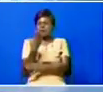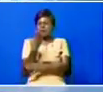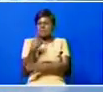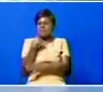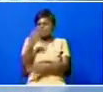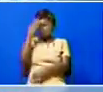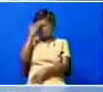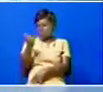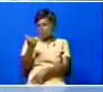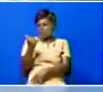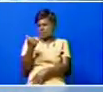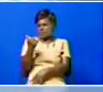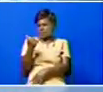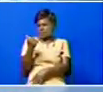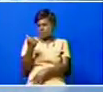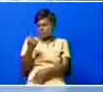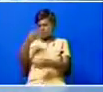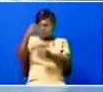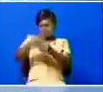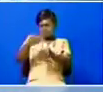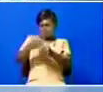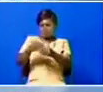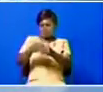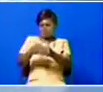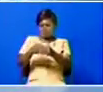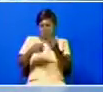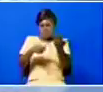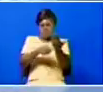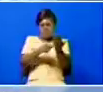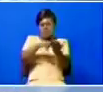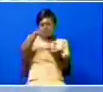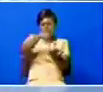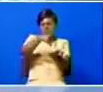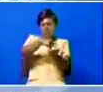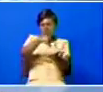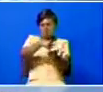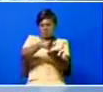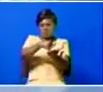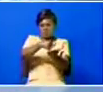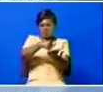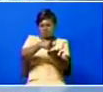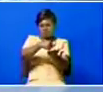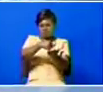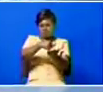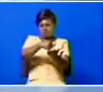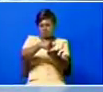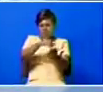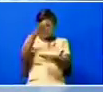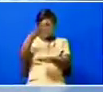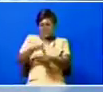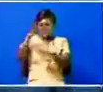us why a sealed envelope with details of individuals involved in illegal logging activities appears to be a sensitive